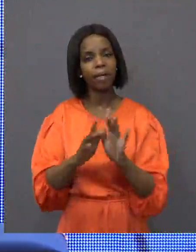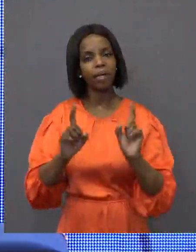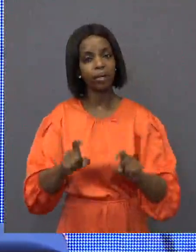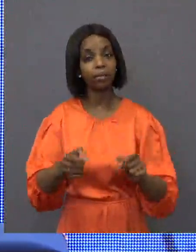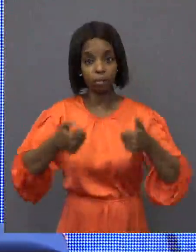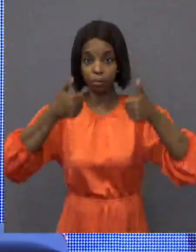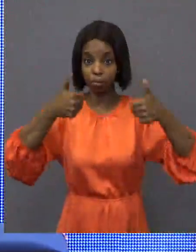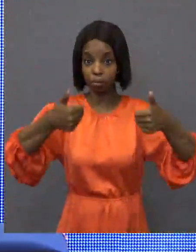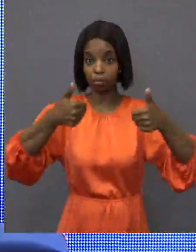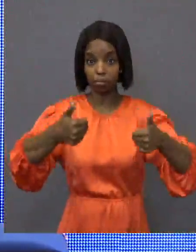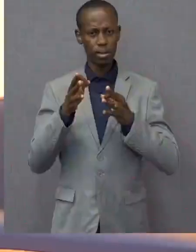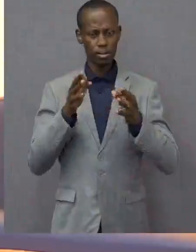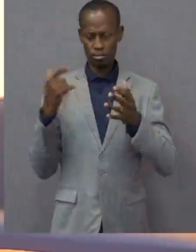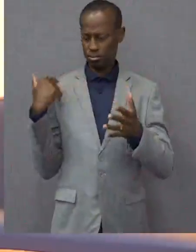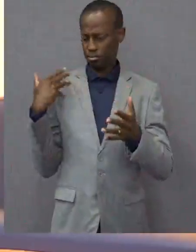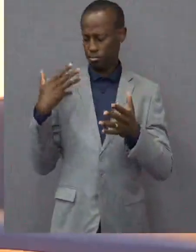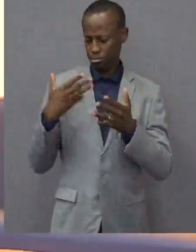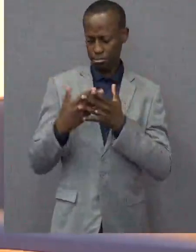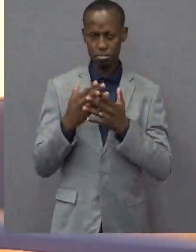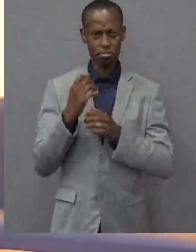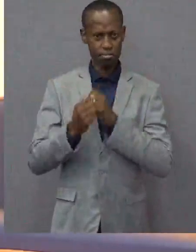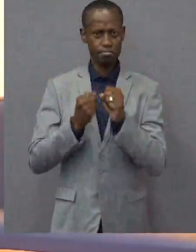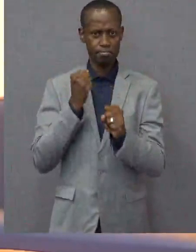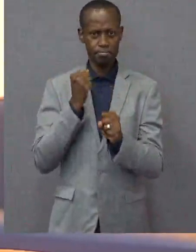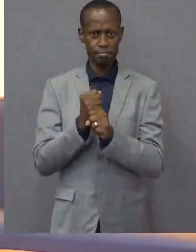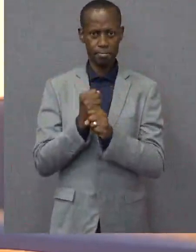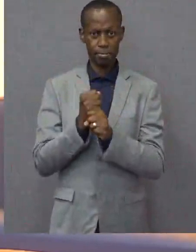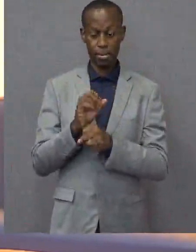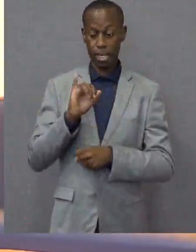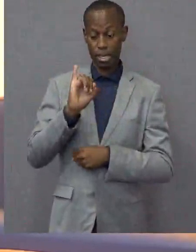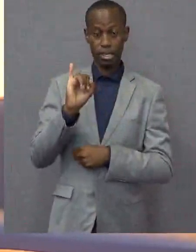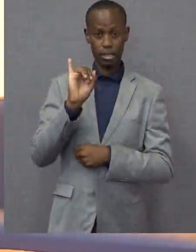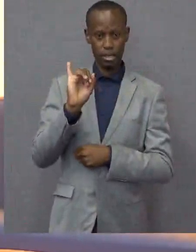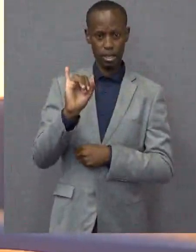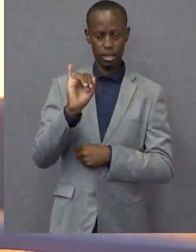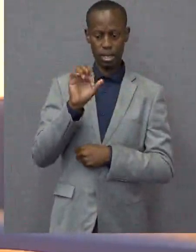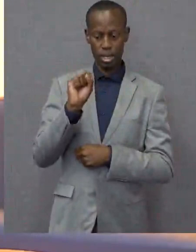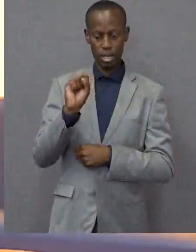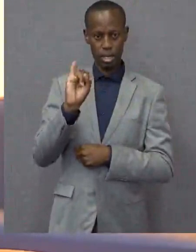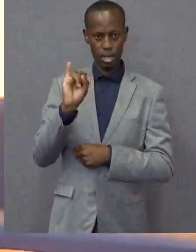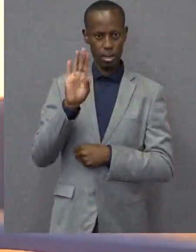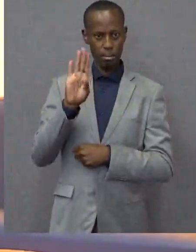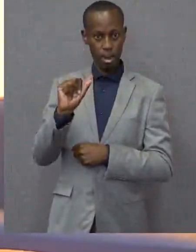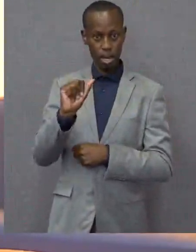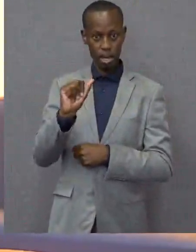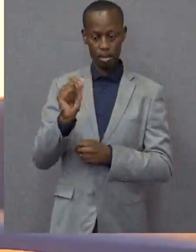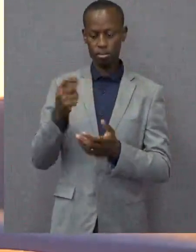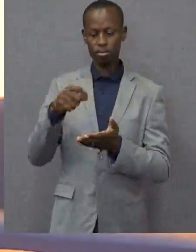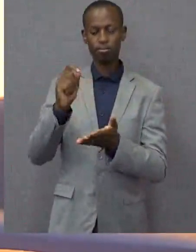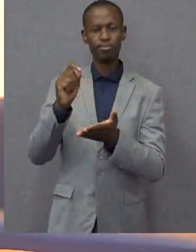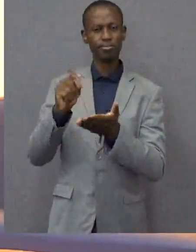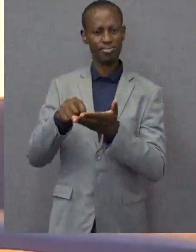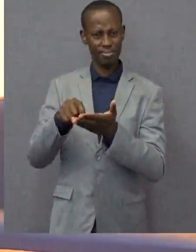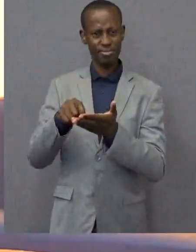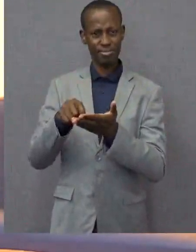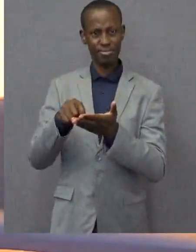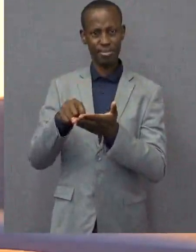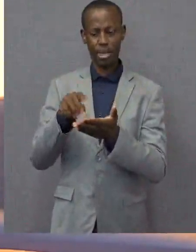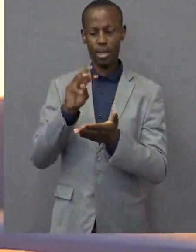be developed over time. Cyber signed an MOU with DSD, I think it was back in